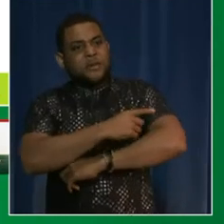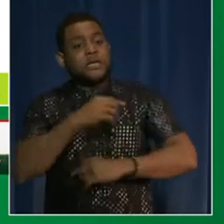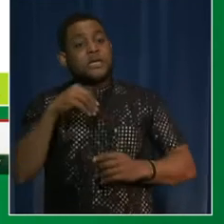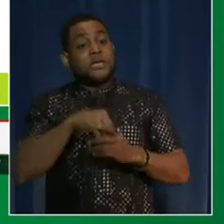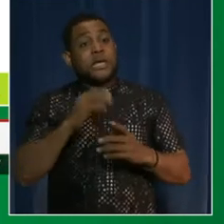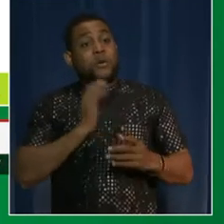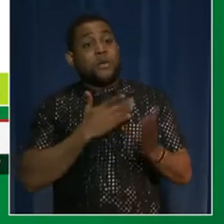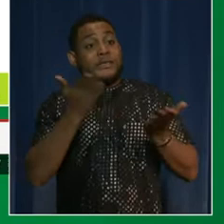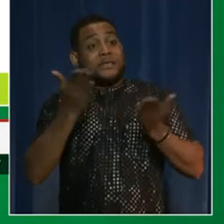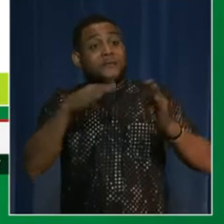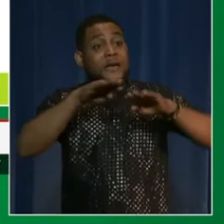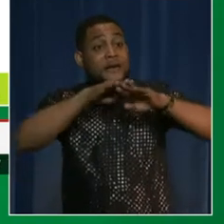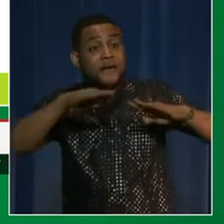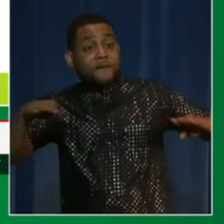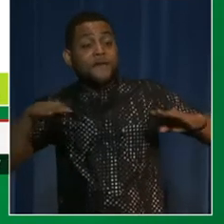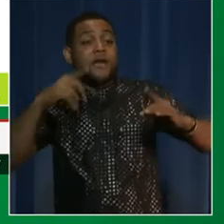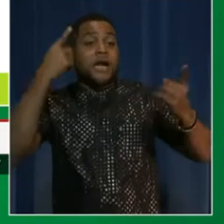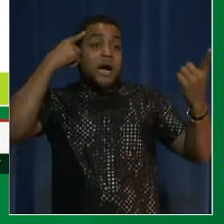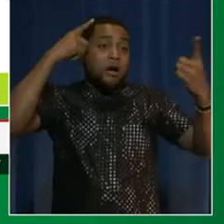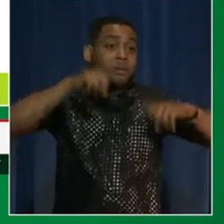agreements. Next.